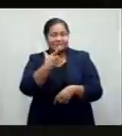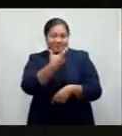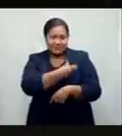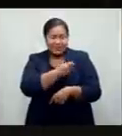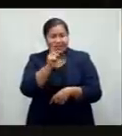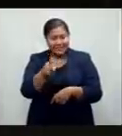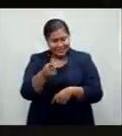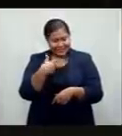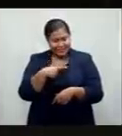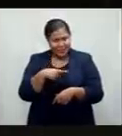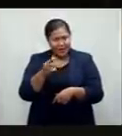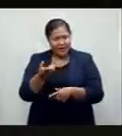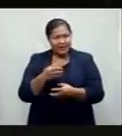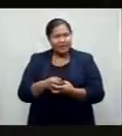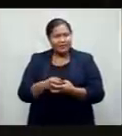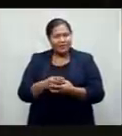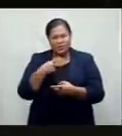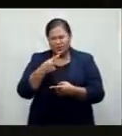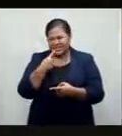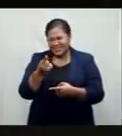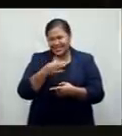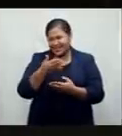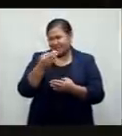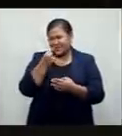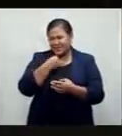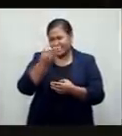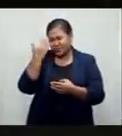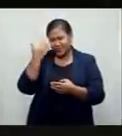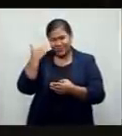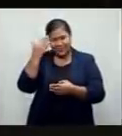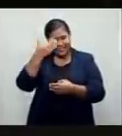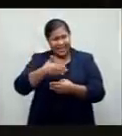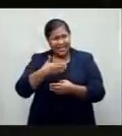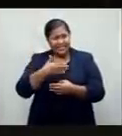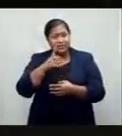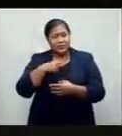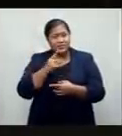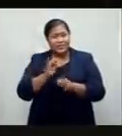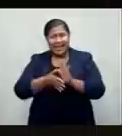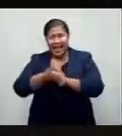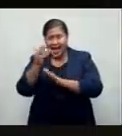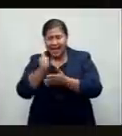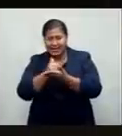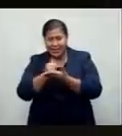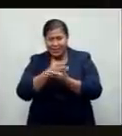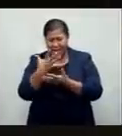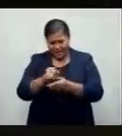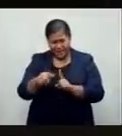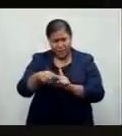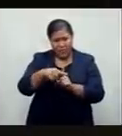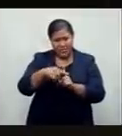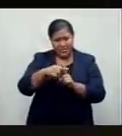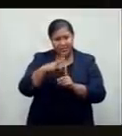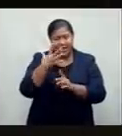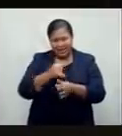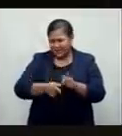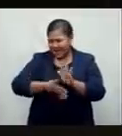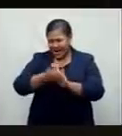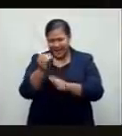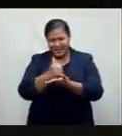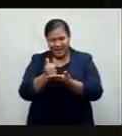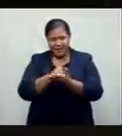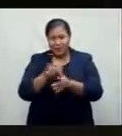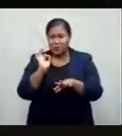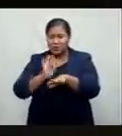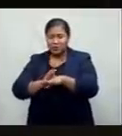that we have been predicting a couple of nights ago, because in countries where there is a high infection rate, there is also a high rate of hospitalization